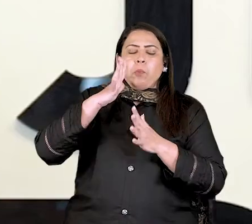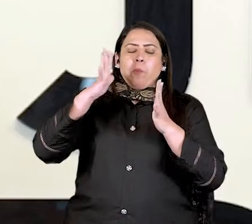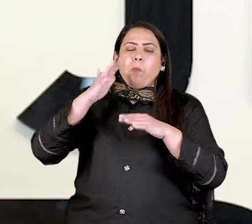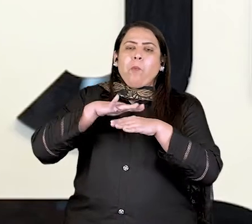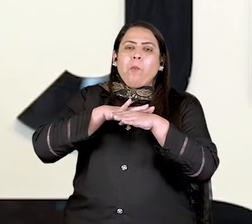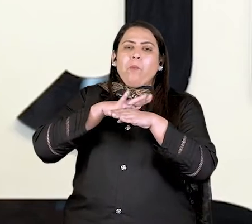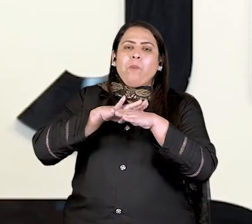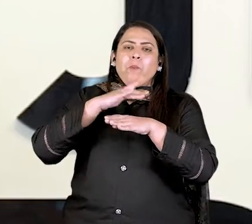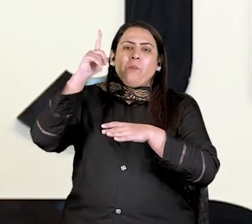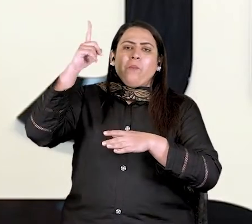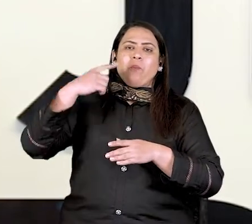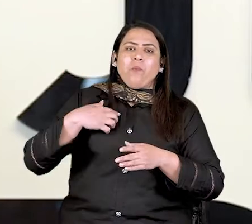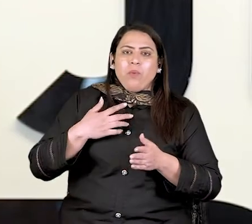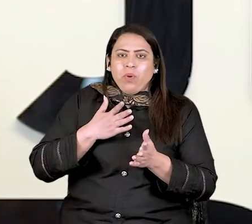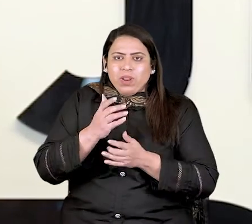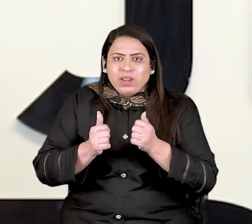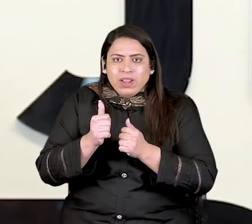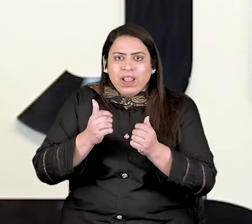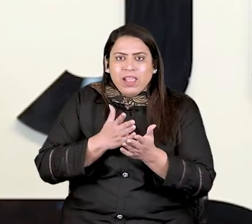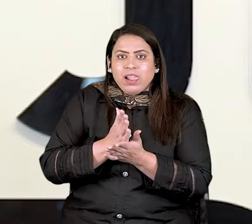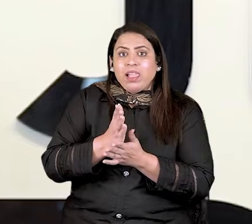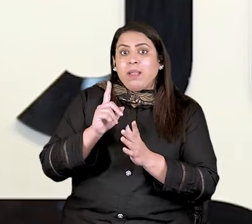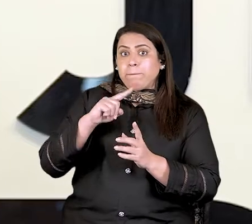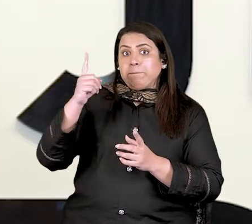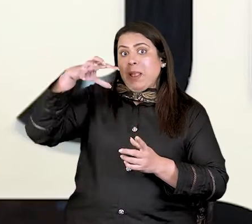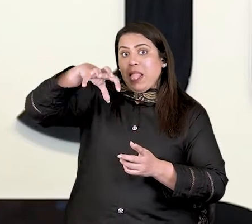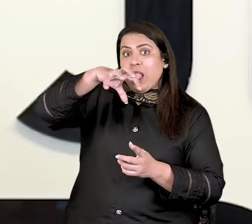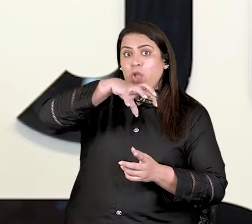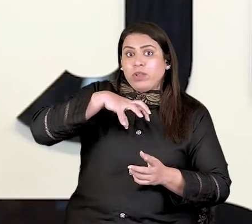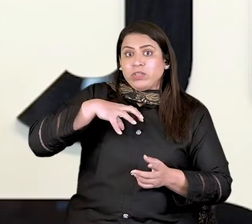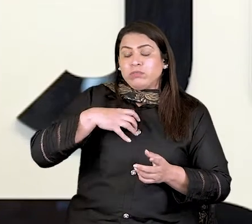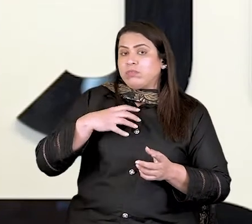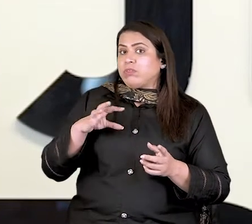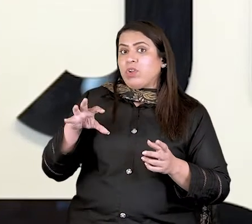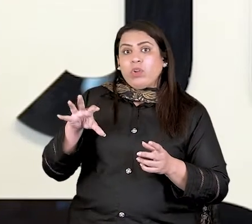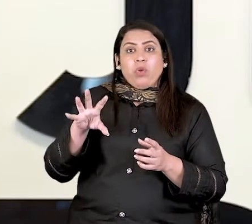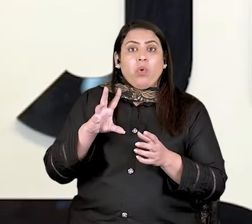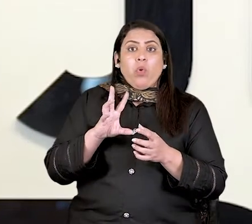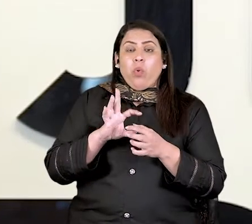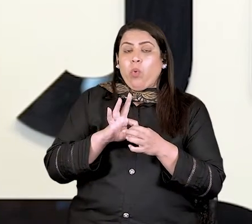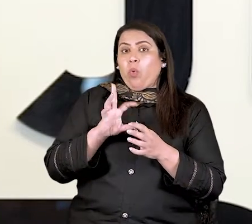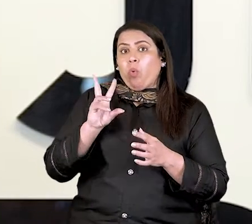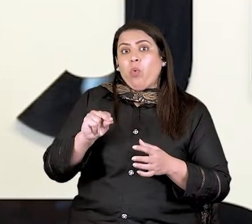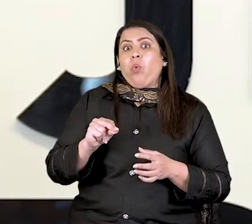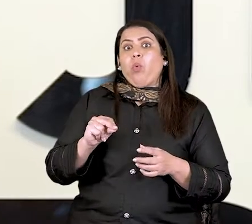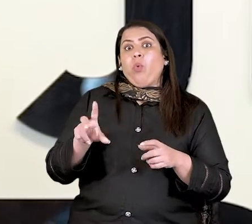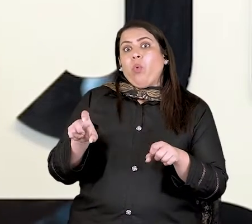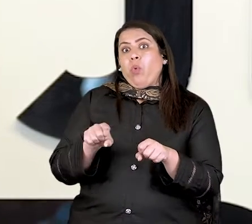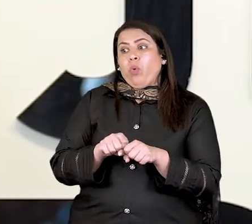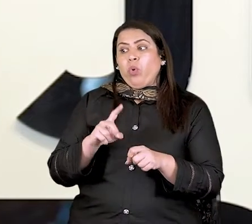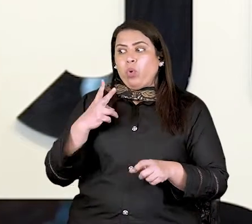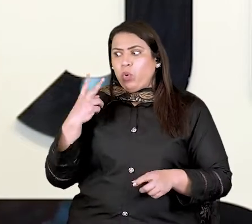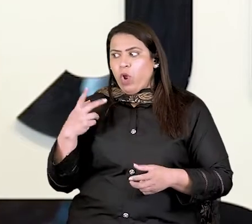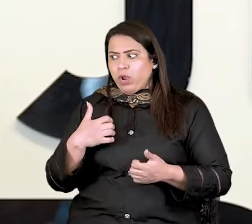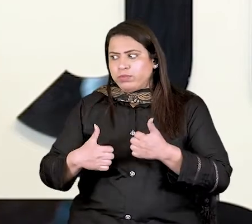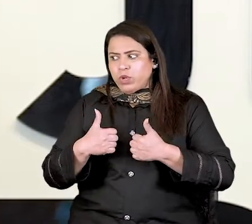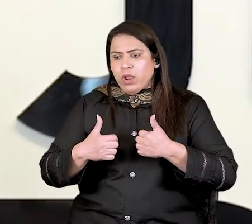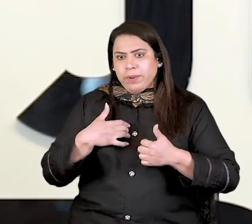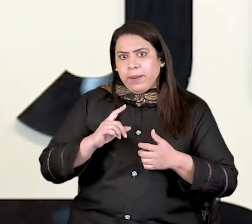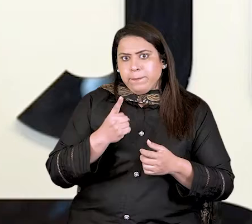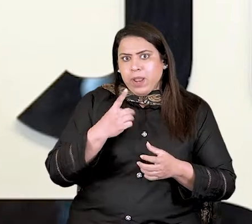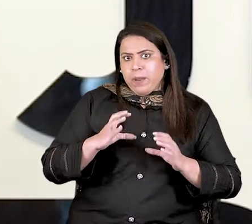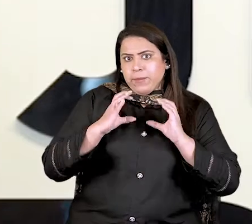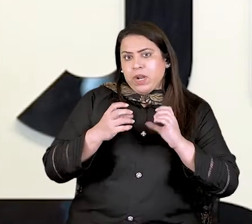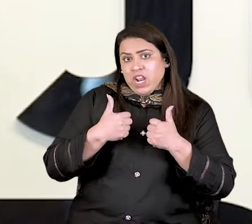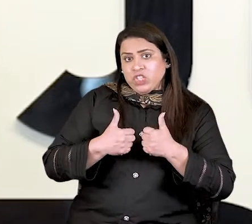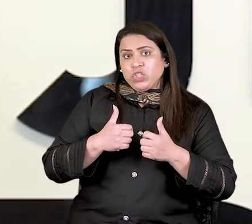for me. That's how our journey has been. Alhamdulillah, God has been very kind with, you know, gracing us with the best of locations. We